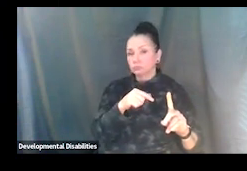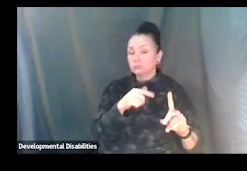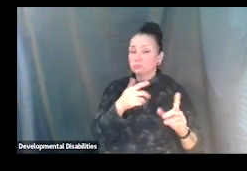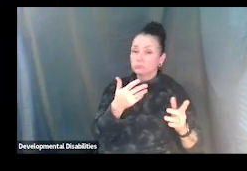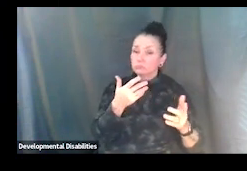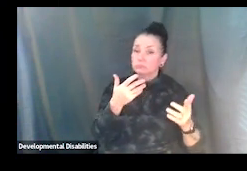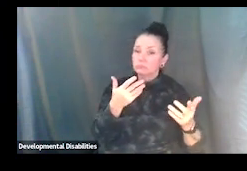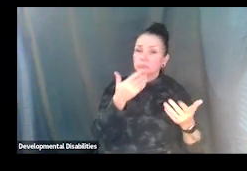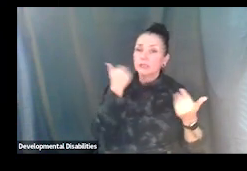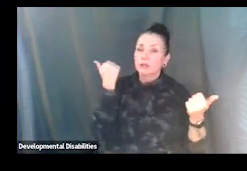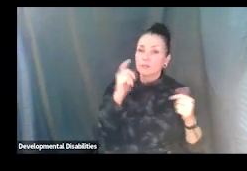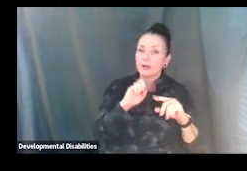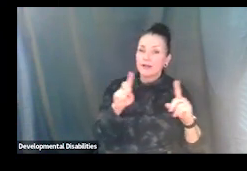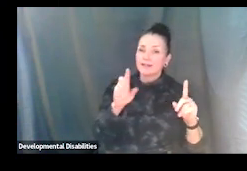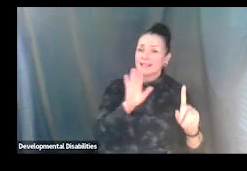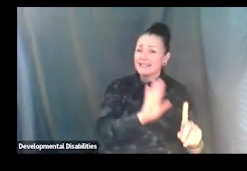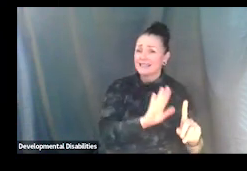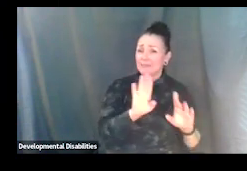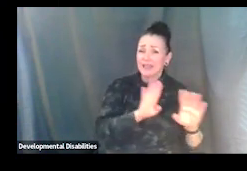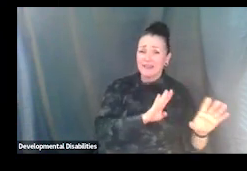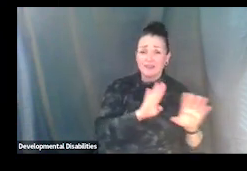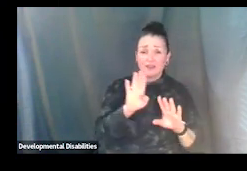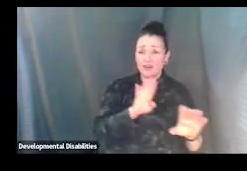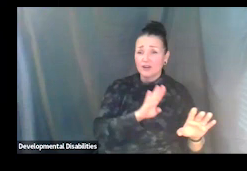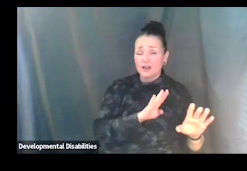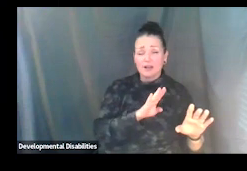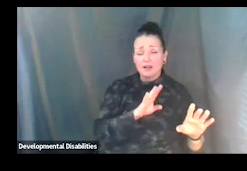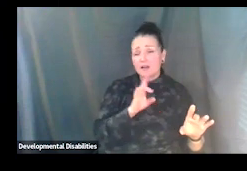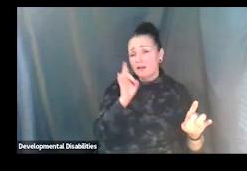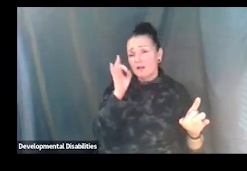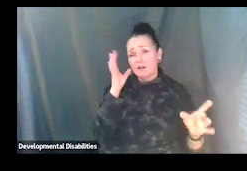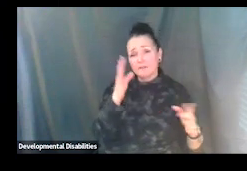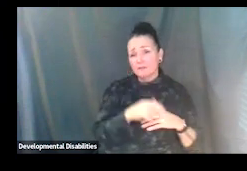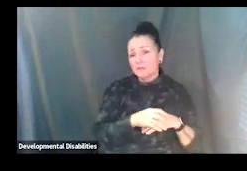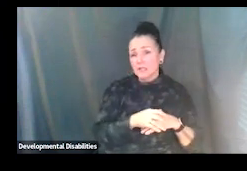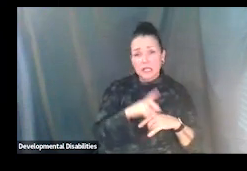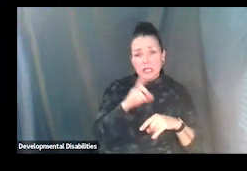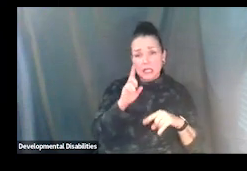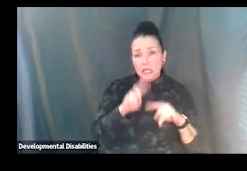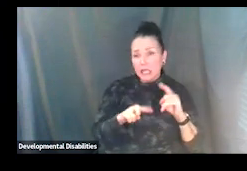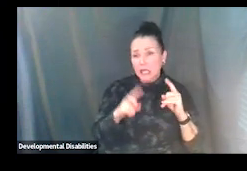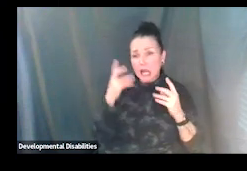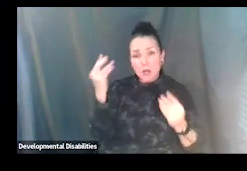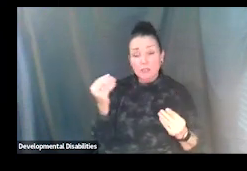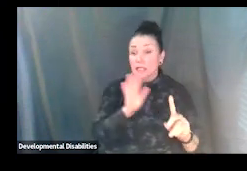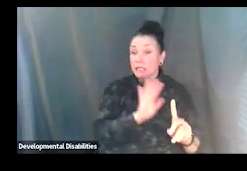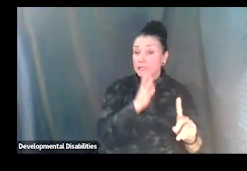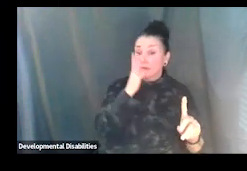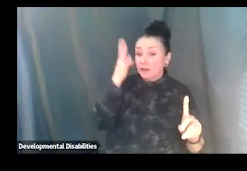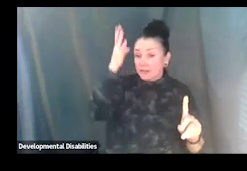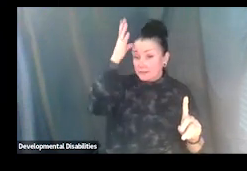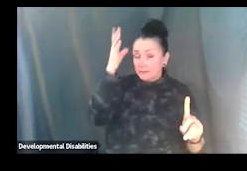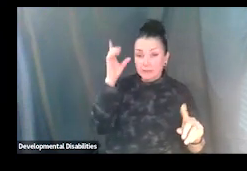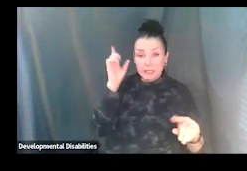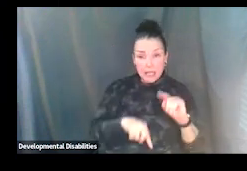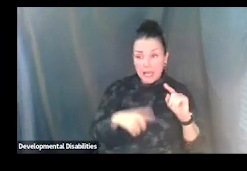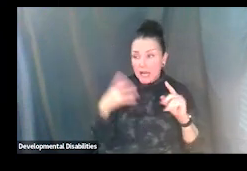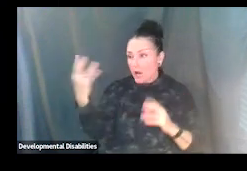the pandemic has had an impact on that too, but they just look exhausted and they haven't been able to do things. He's not able to go to